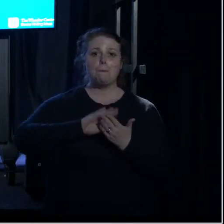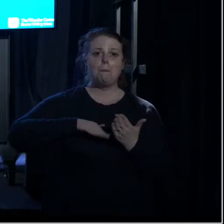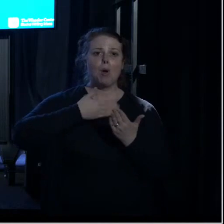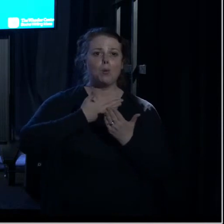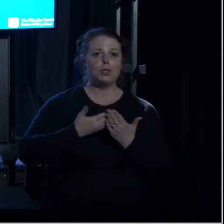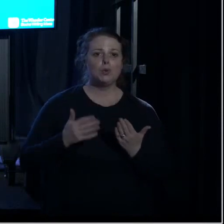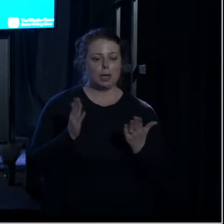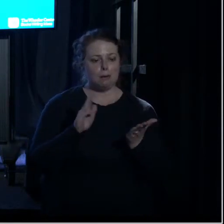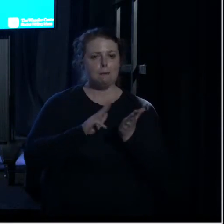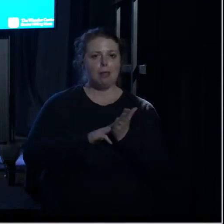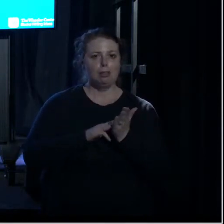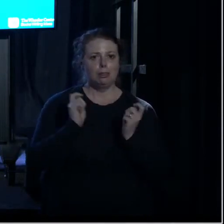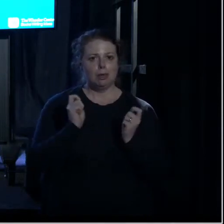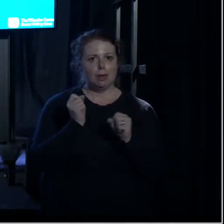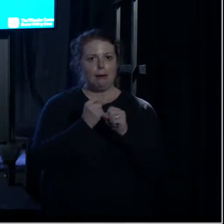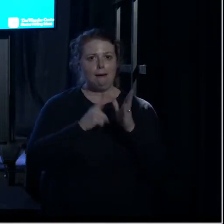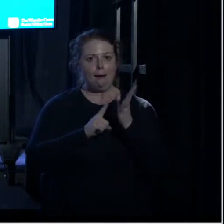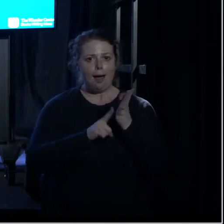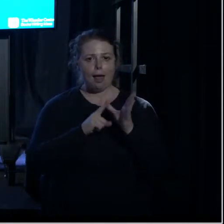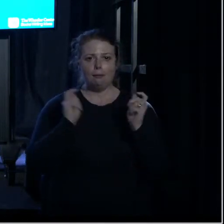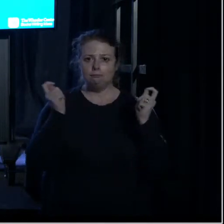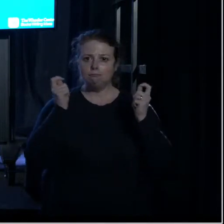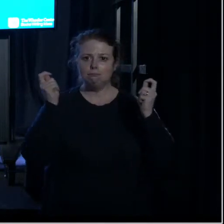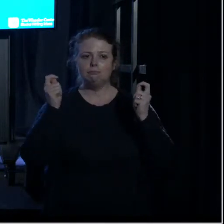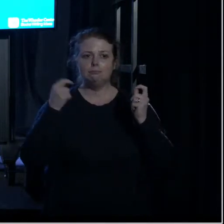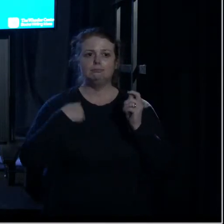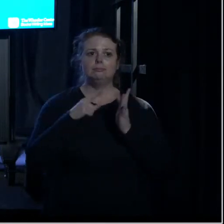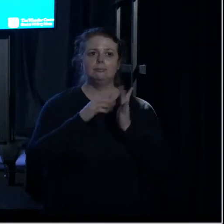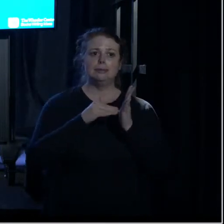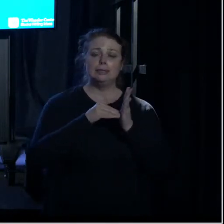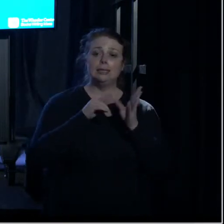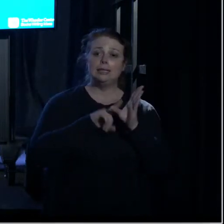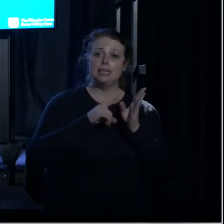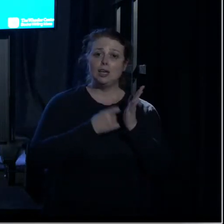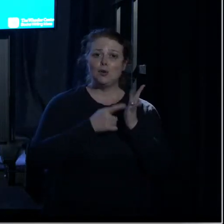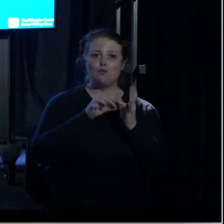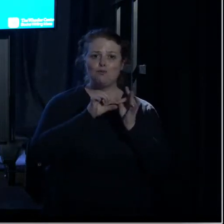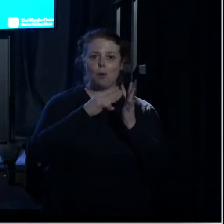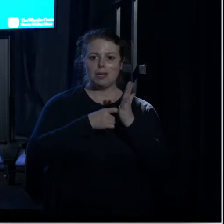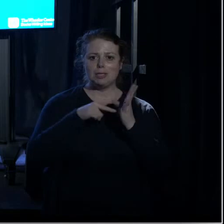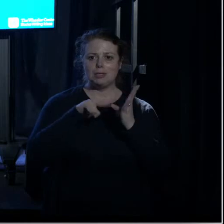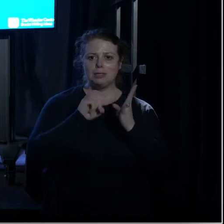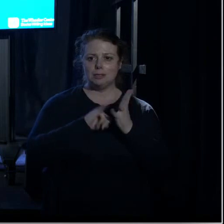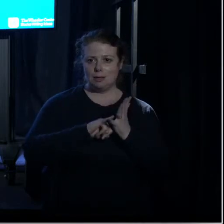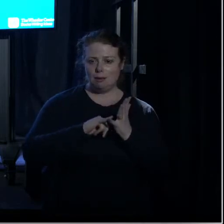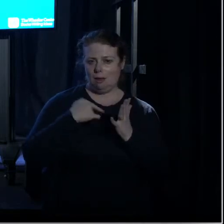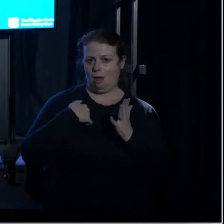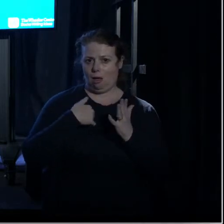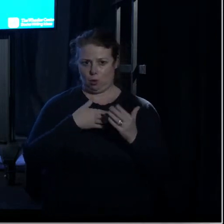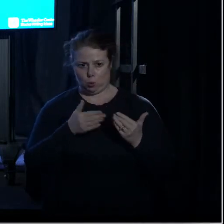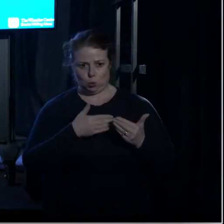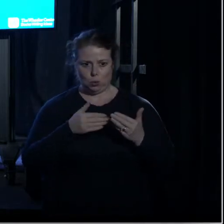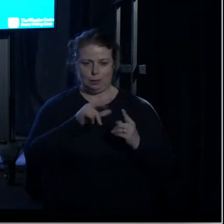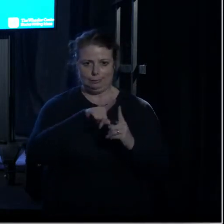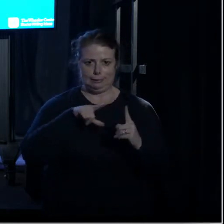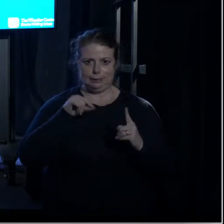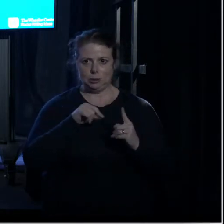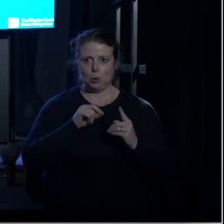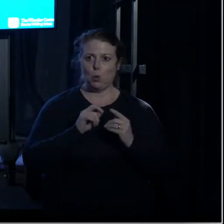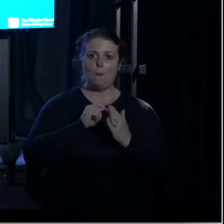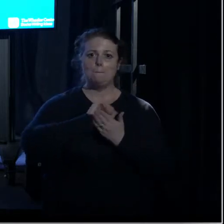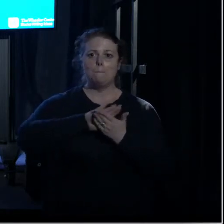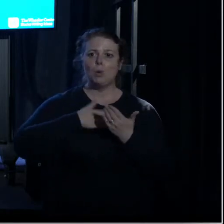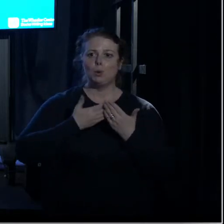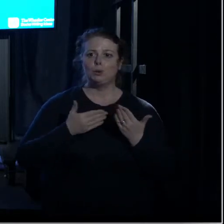Gala. I'm Izzy Roberts-Orr, digital producer of Poetry Month, and your host for tonight. I